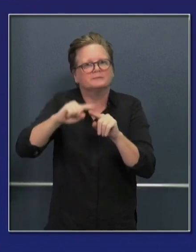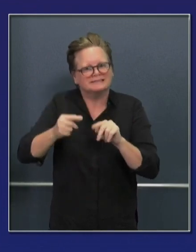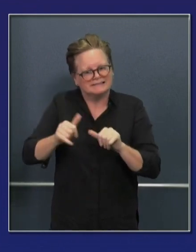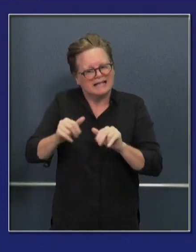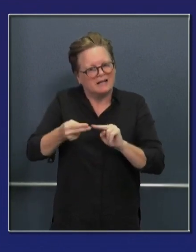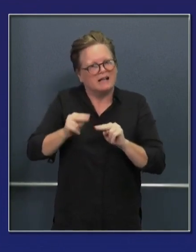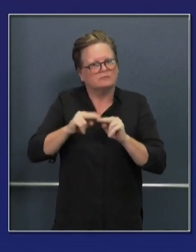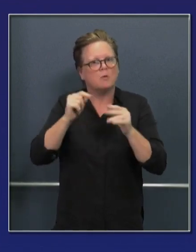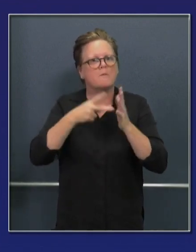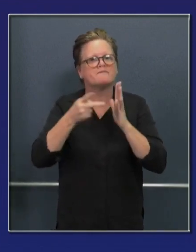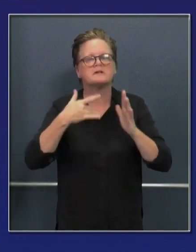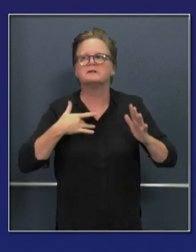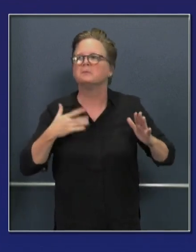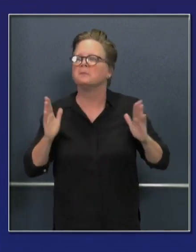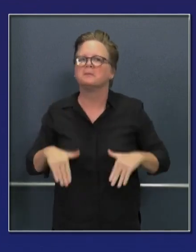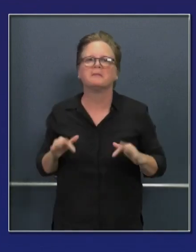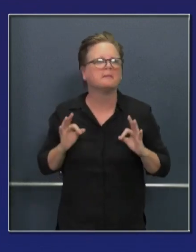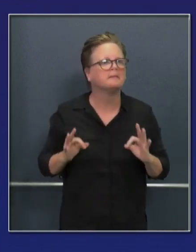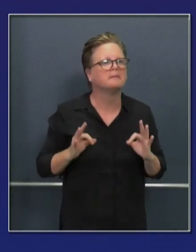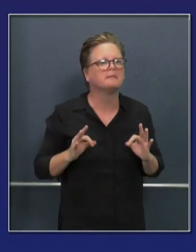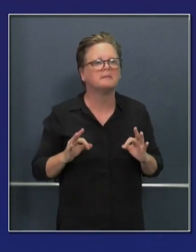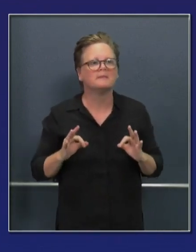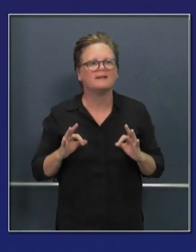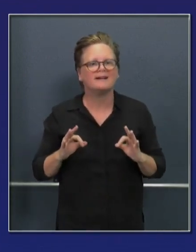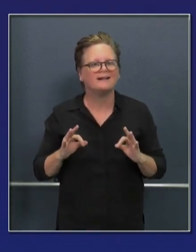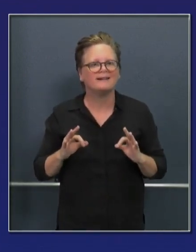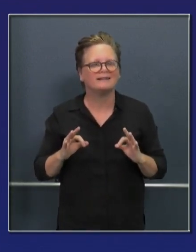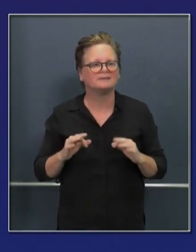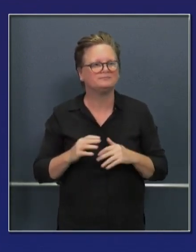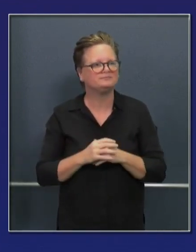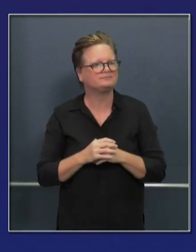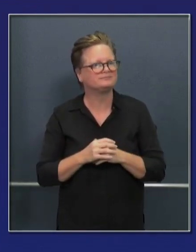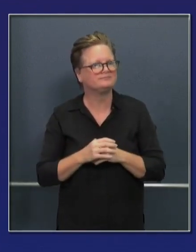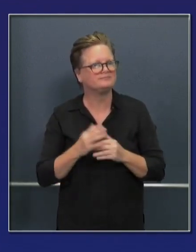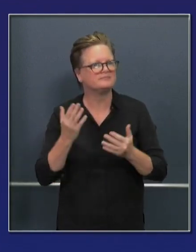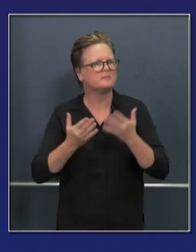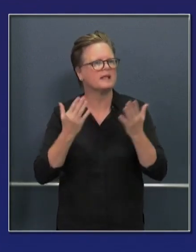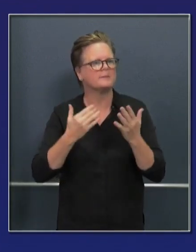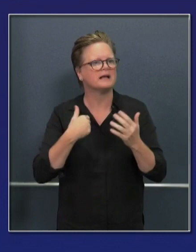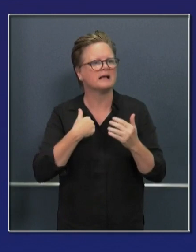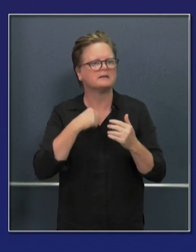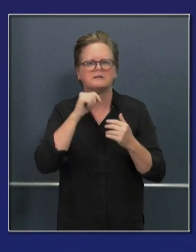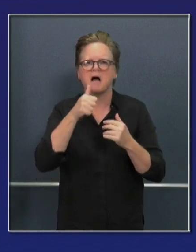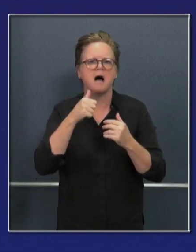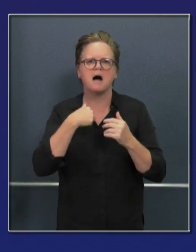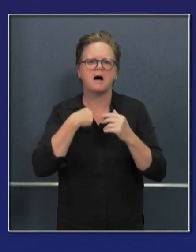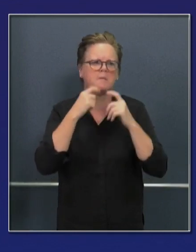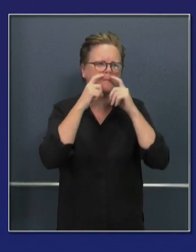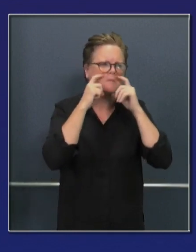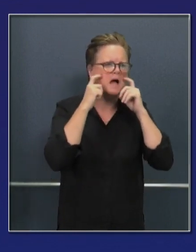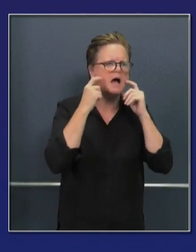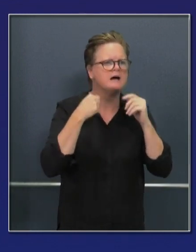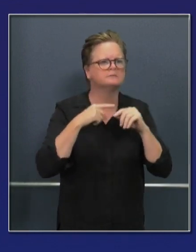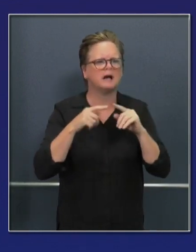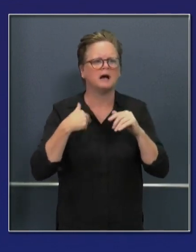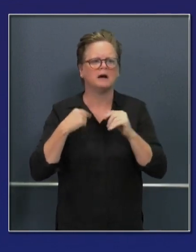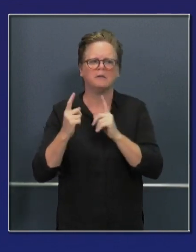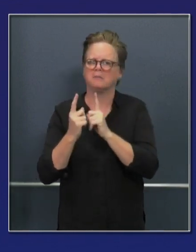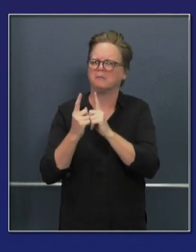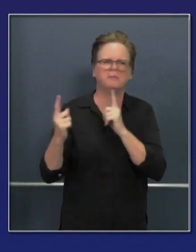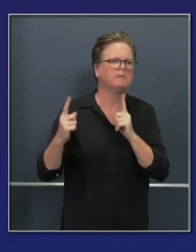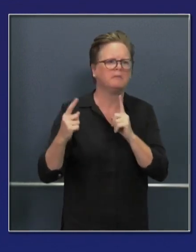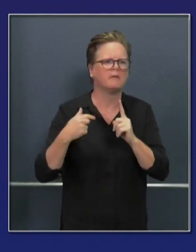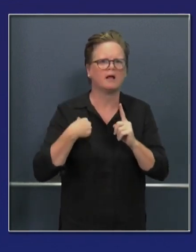because you didn't know you had it and you were not physically distanced. You were not wearing a face covering when you were picking up that